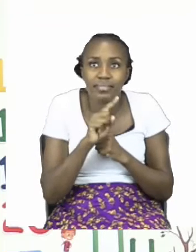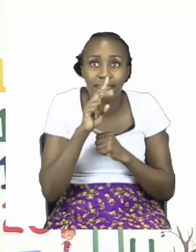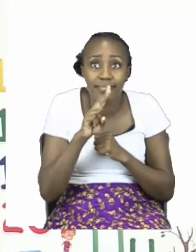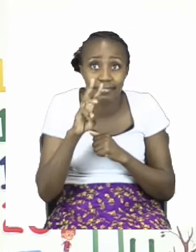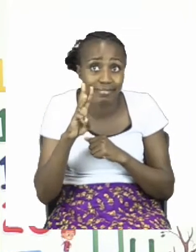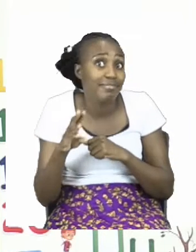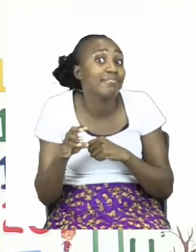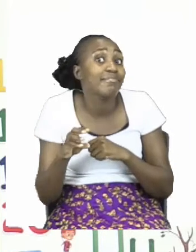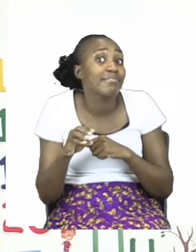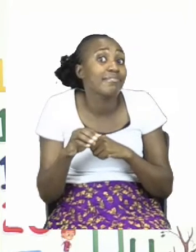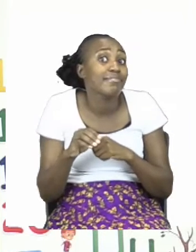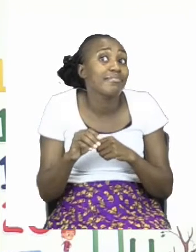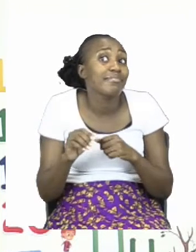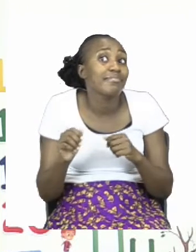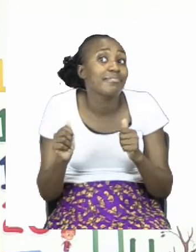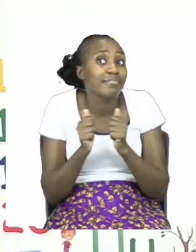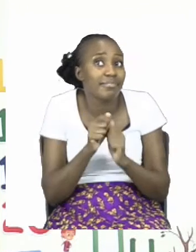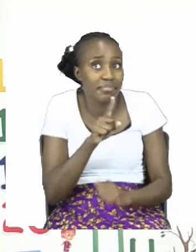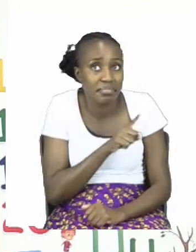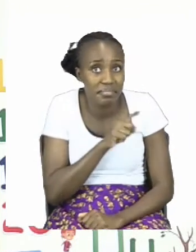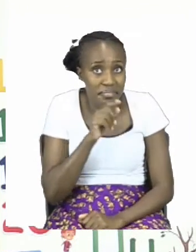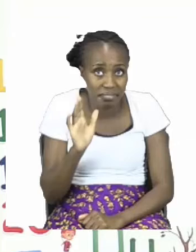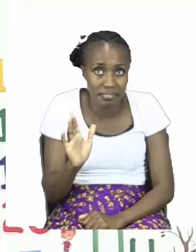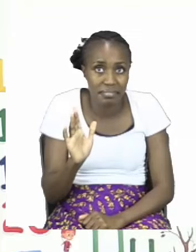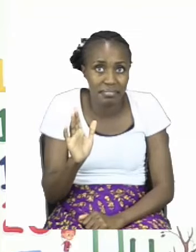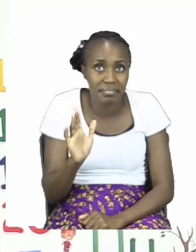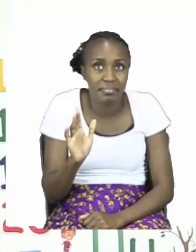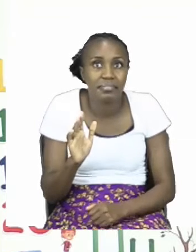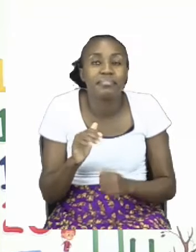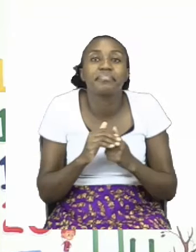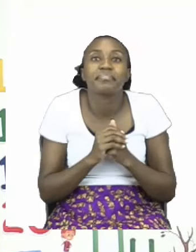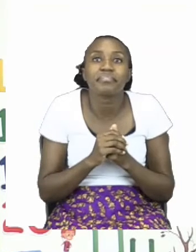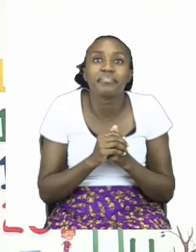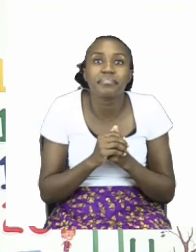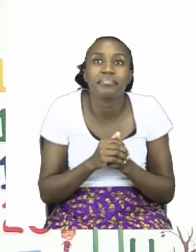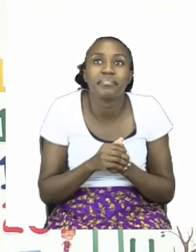on from 10 and adding 5, we know that we have